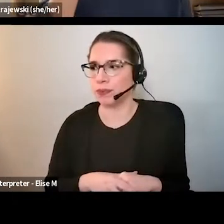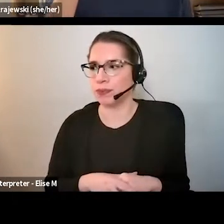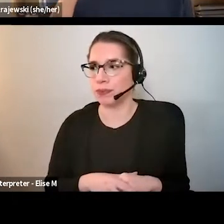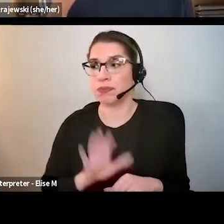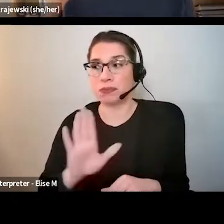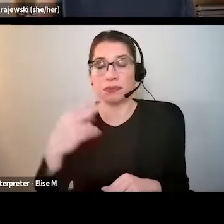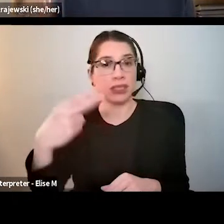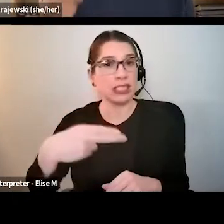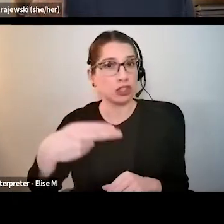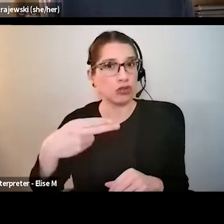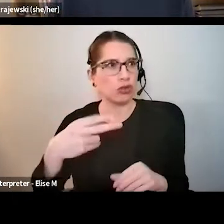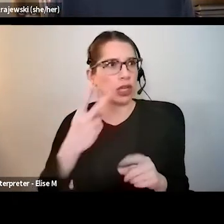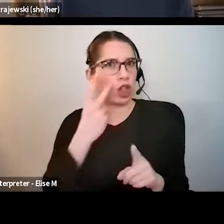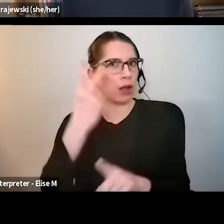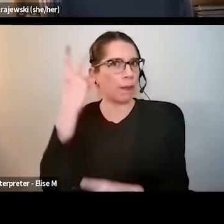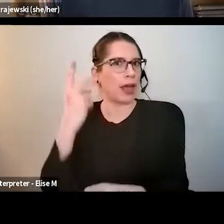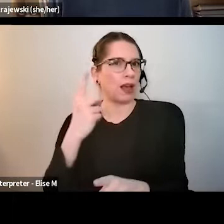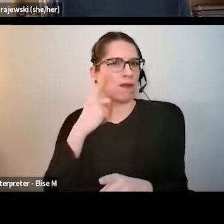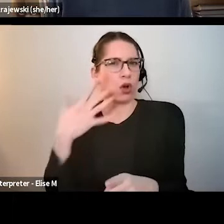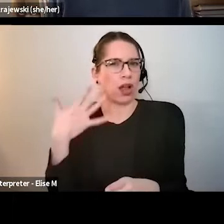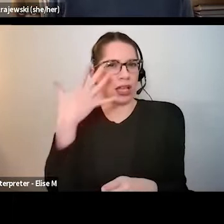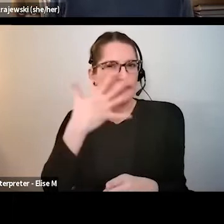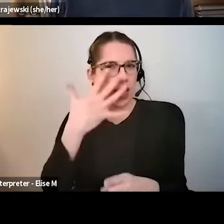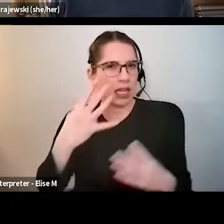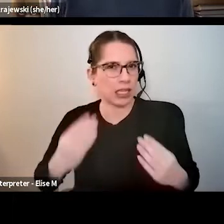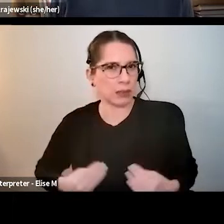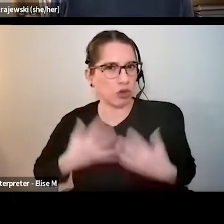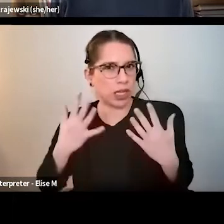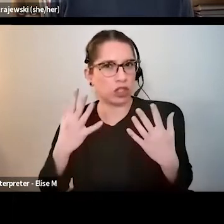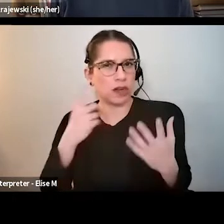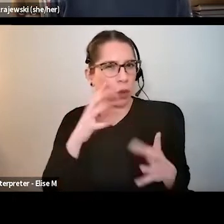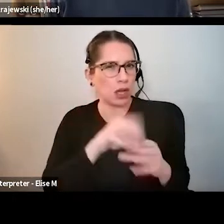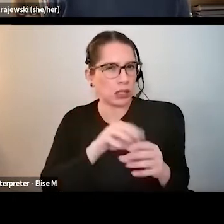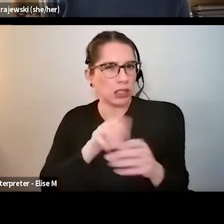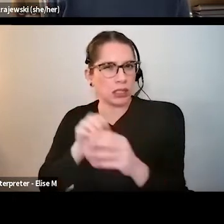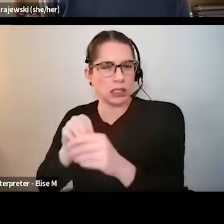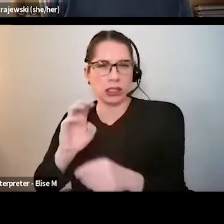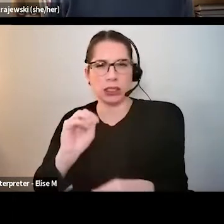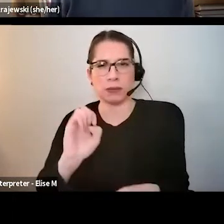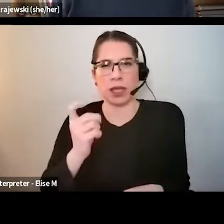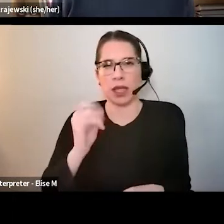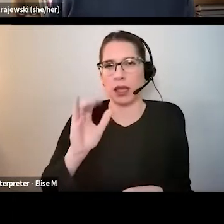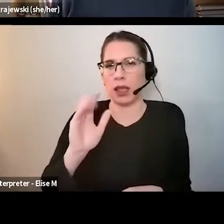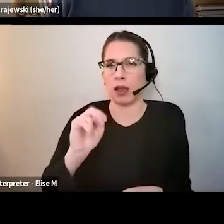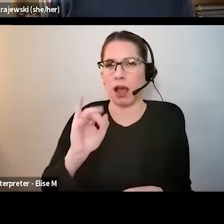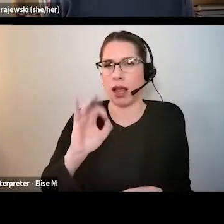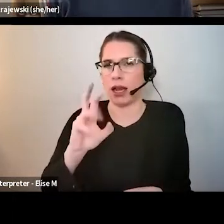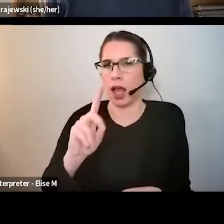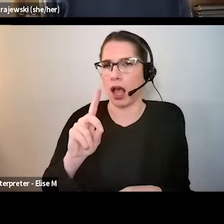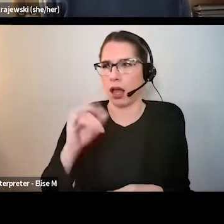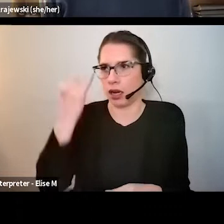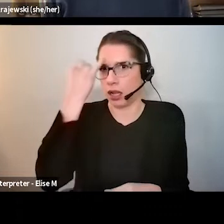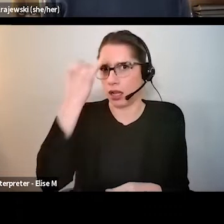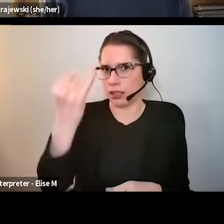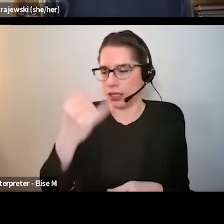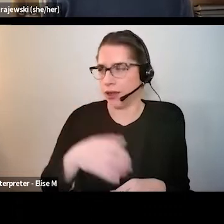for communicating these unique characteristics of Mexicanidad. The exhibition features a suite of photographs by